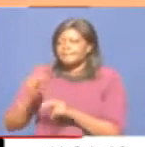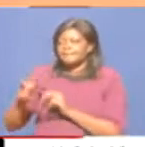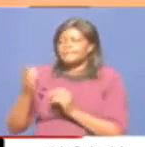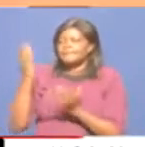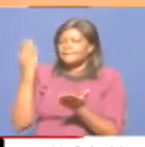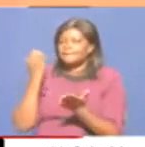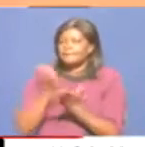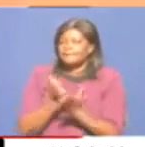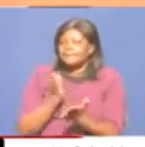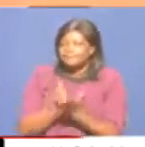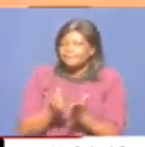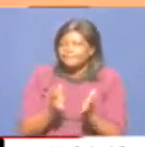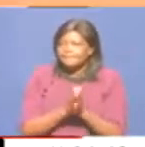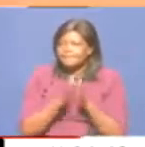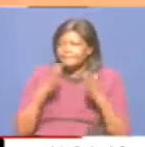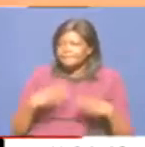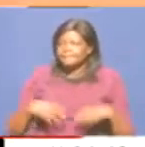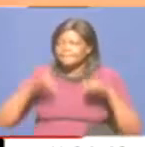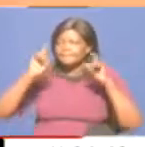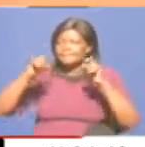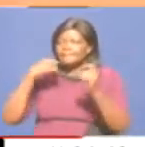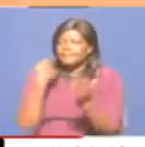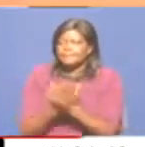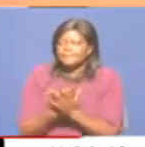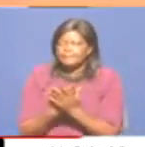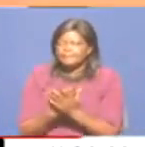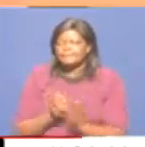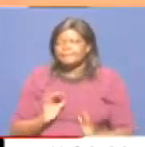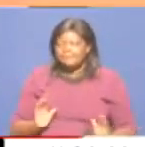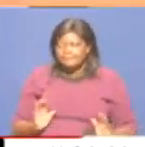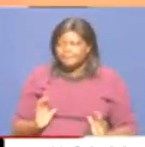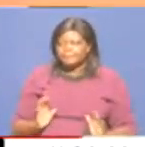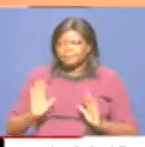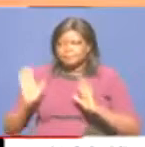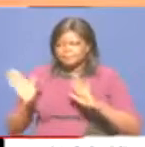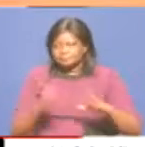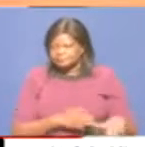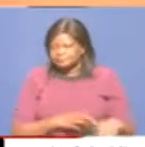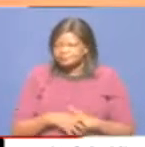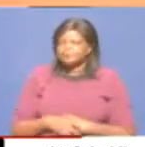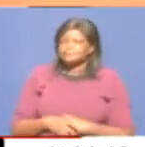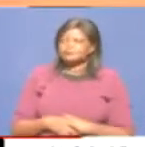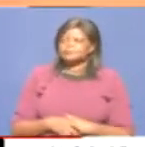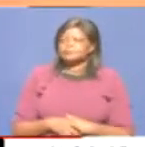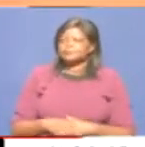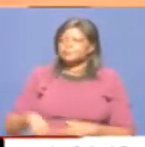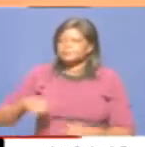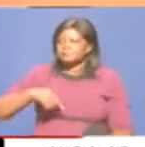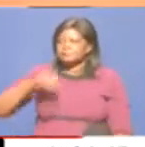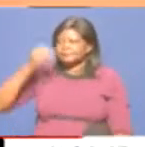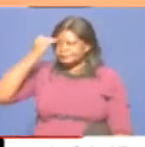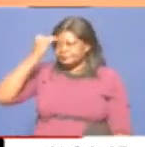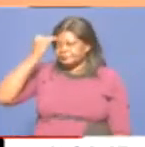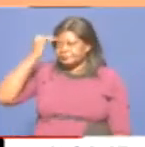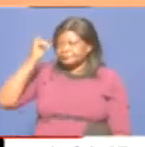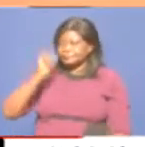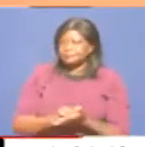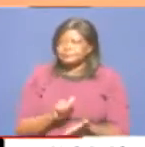and these people can be nailed. But having said that, let's look at it also this way. We know that in this